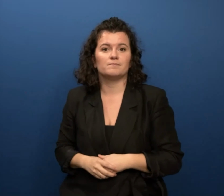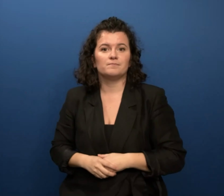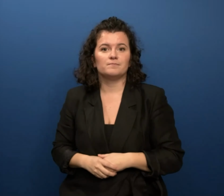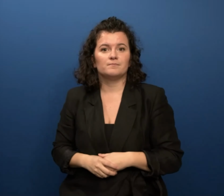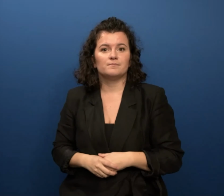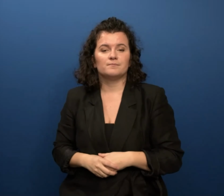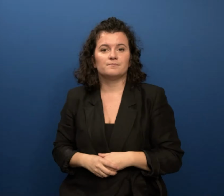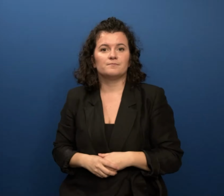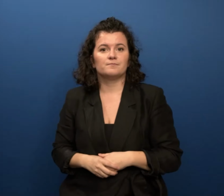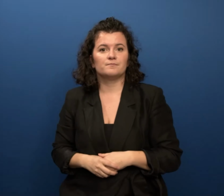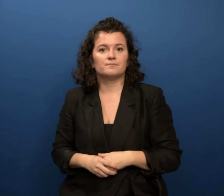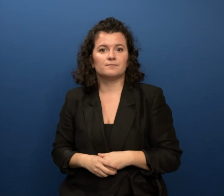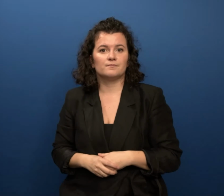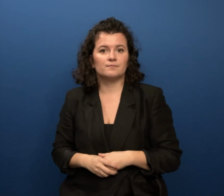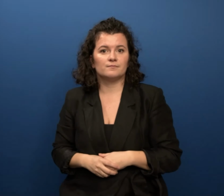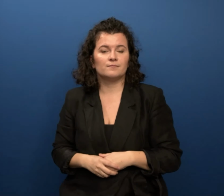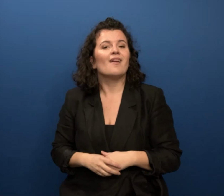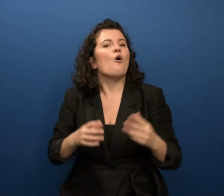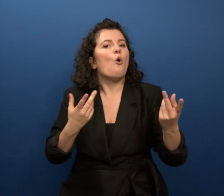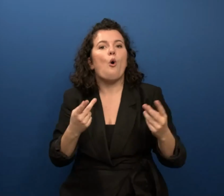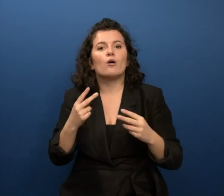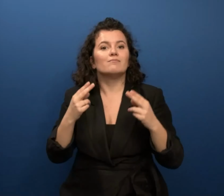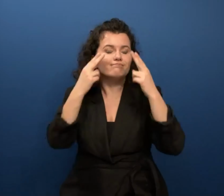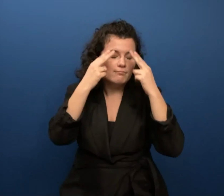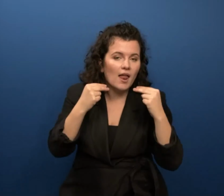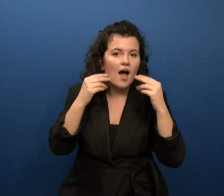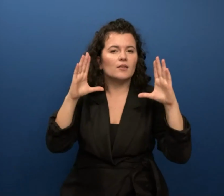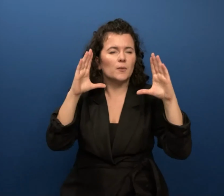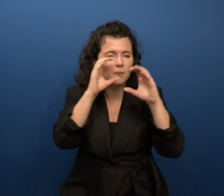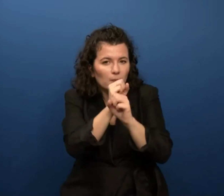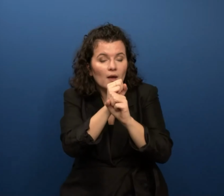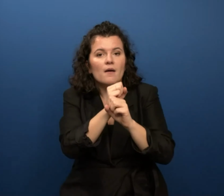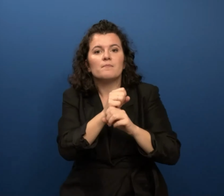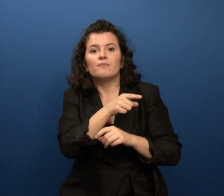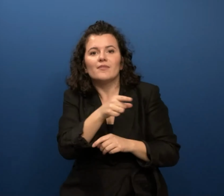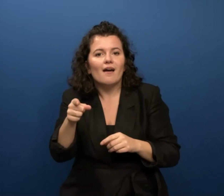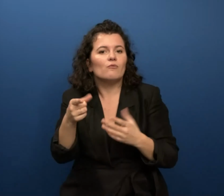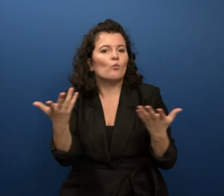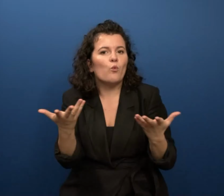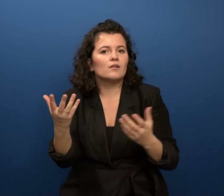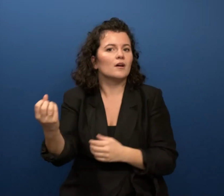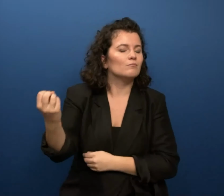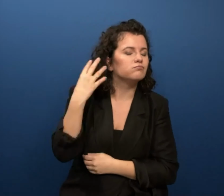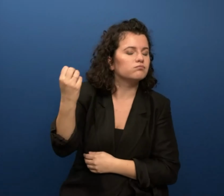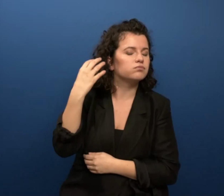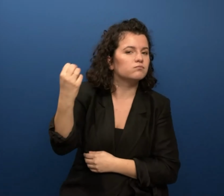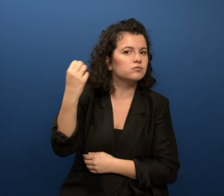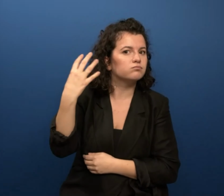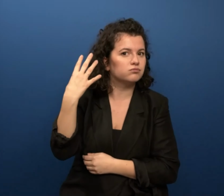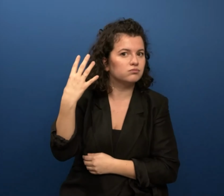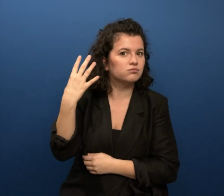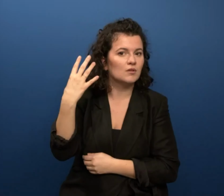vision disability have been found to have high level of computing and internet expertise. So this is deaf people that